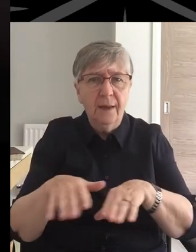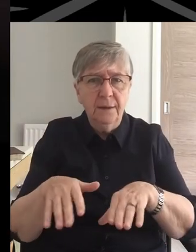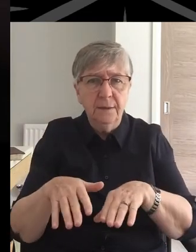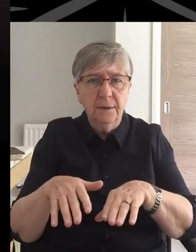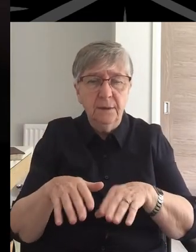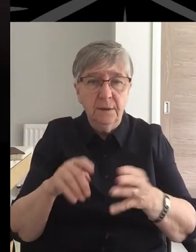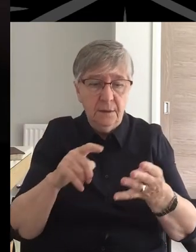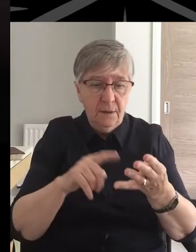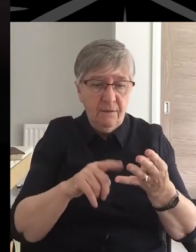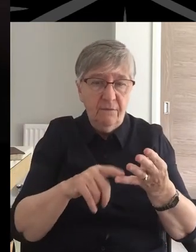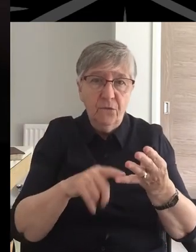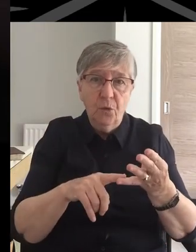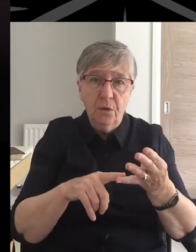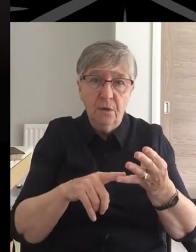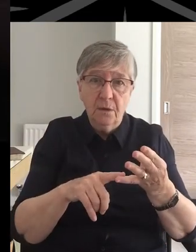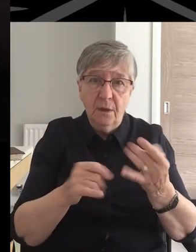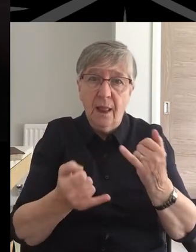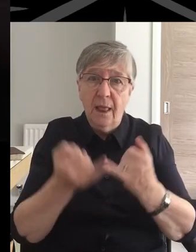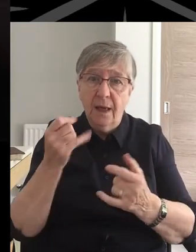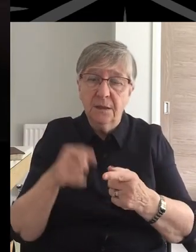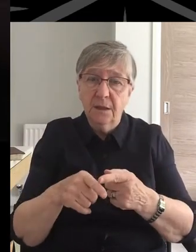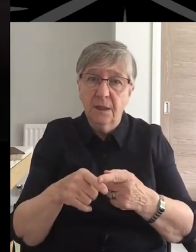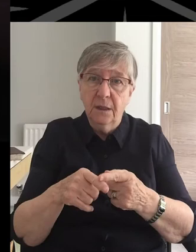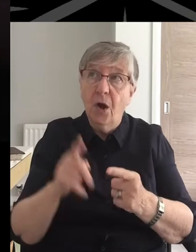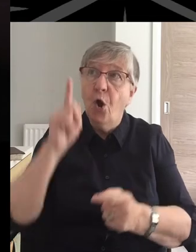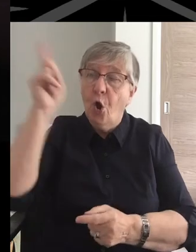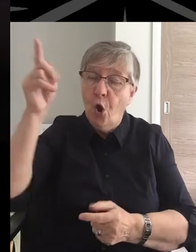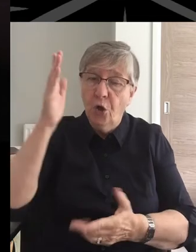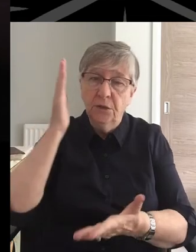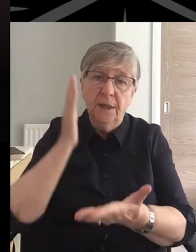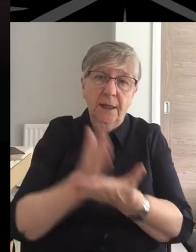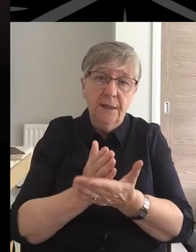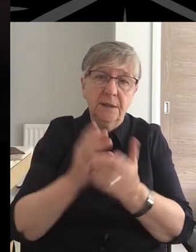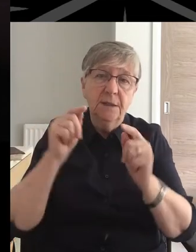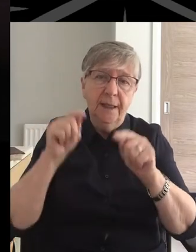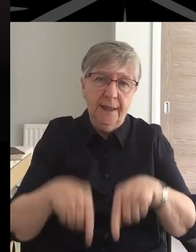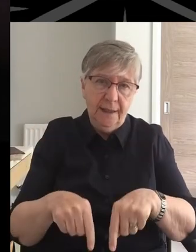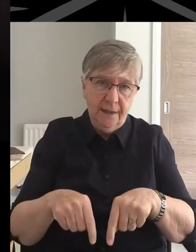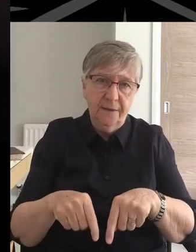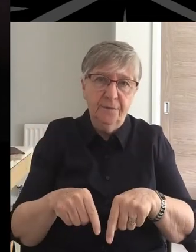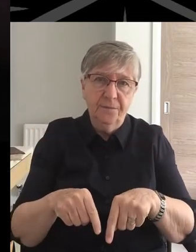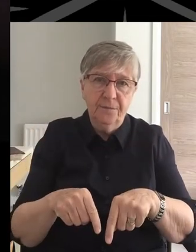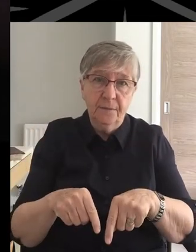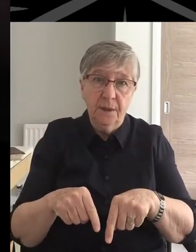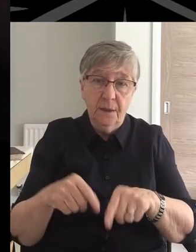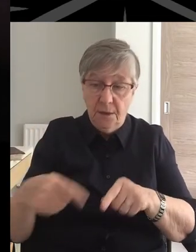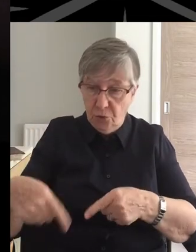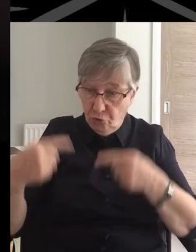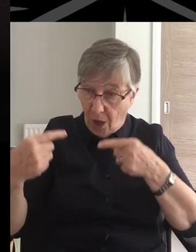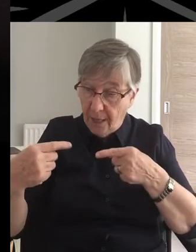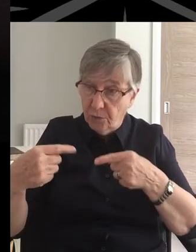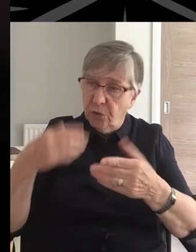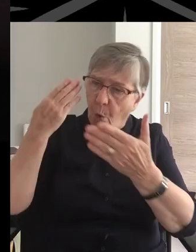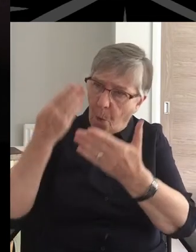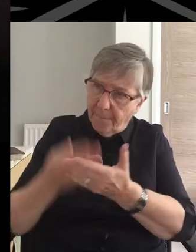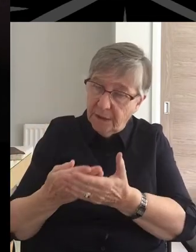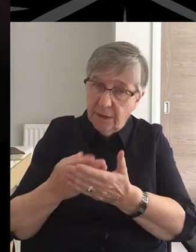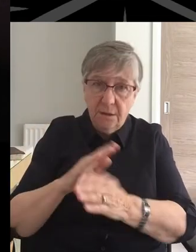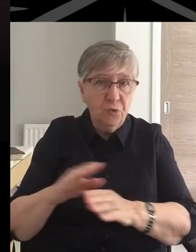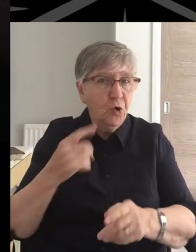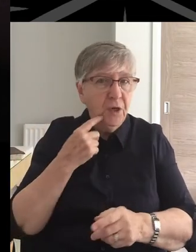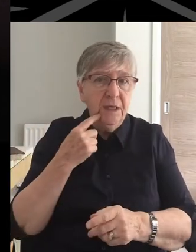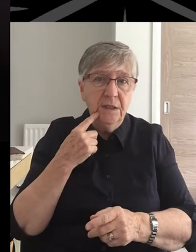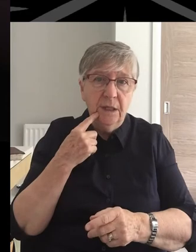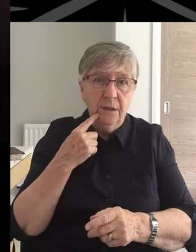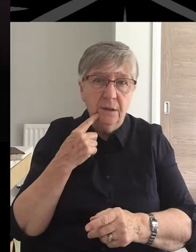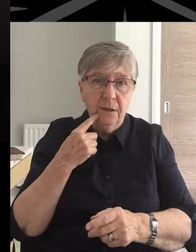But fourthly, lastly, God is here. The task is challenging. Obedience is not easy. Going